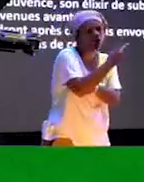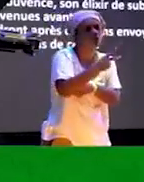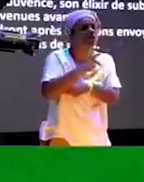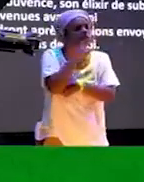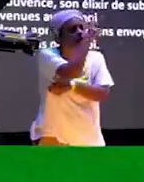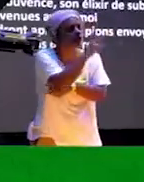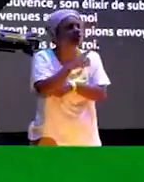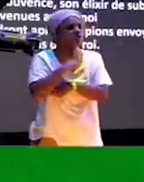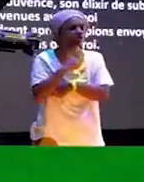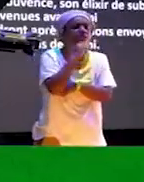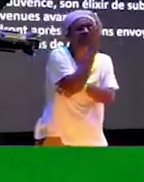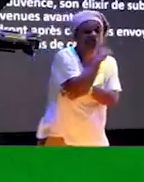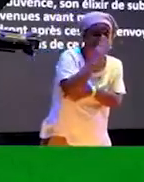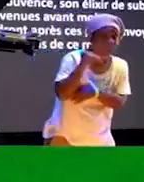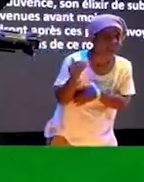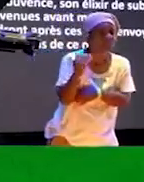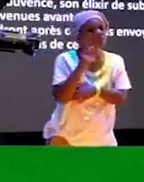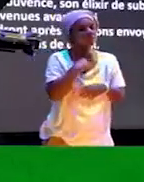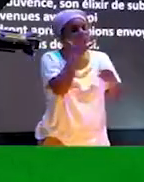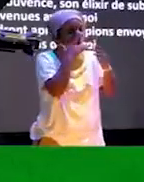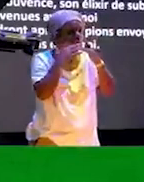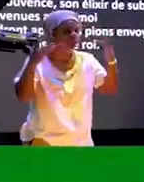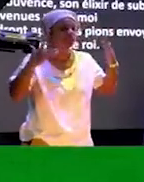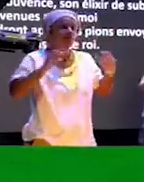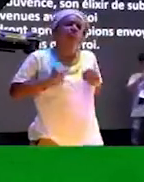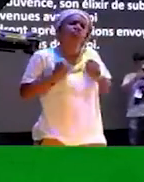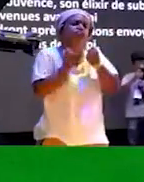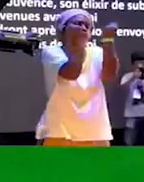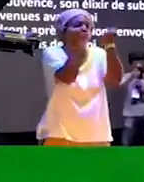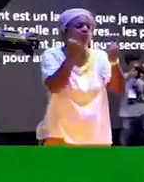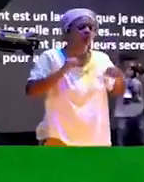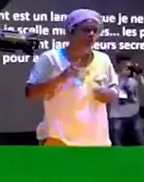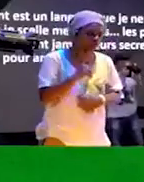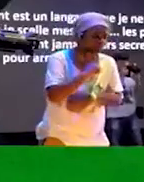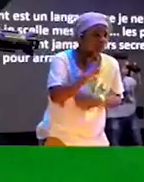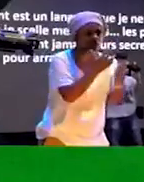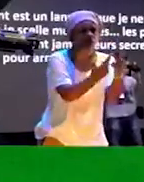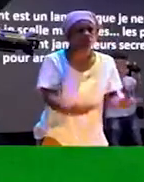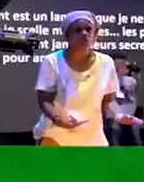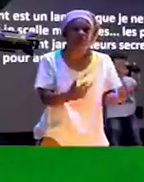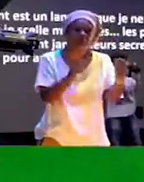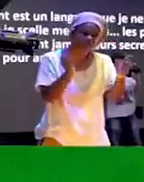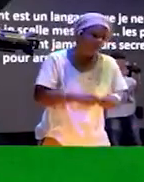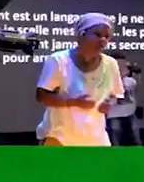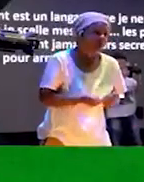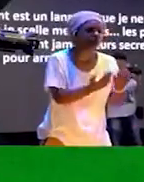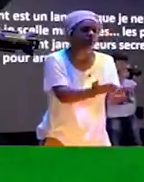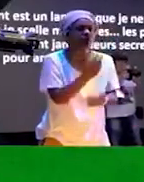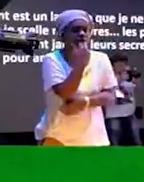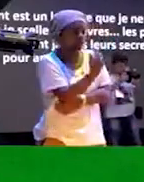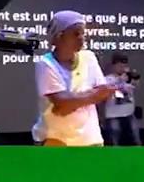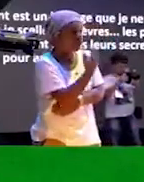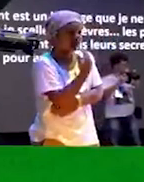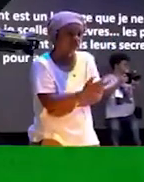Many came before me, many will come after. Pawns sent to die for this king's gambit. Consent is a language I stammer to speak,